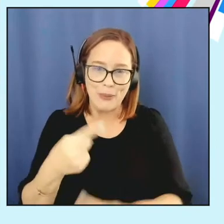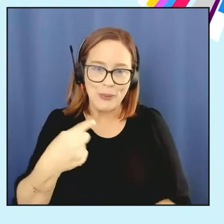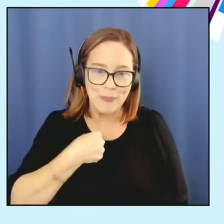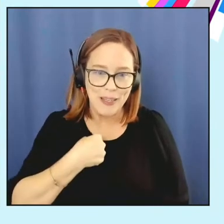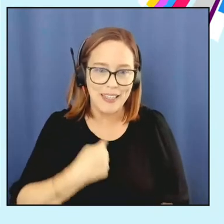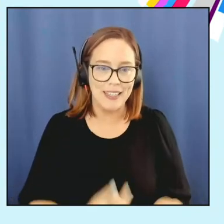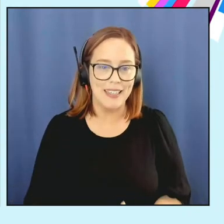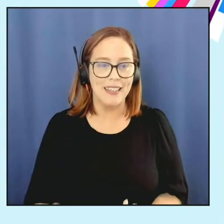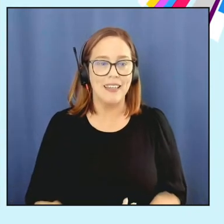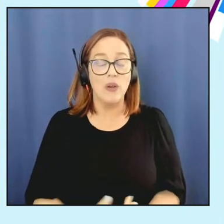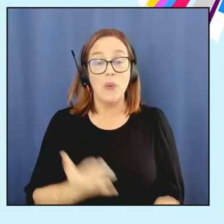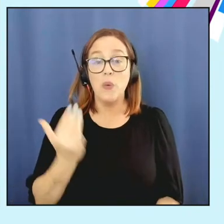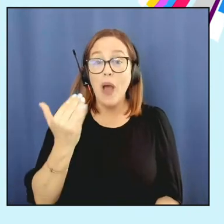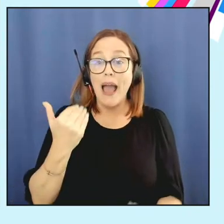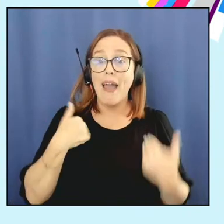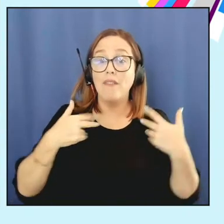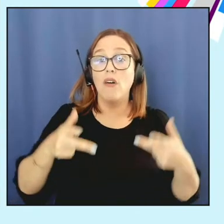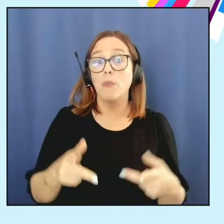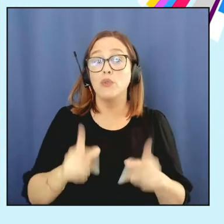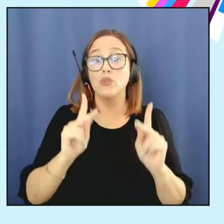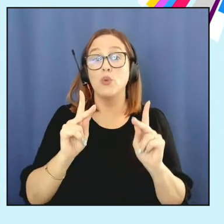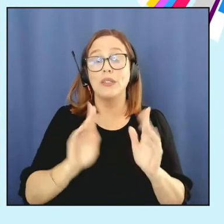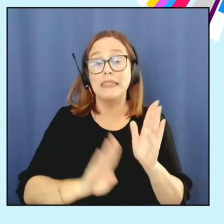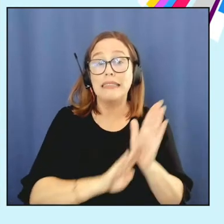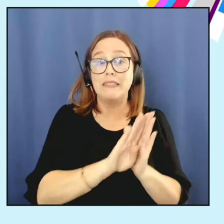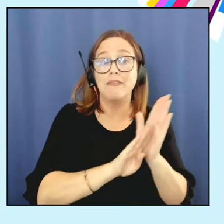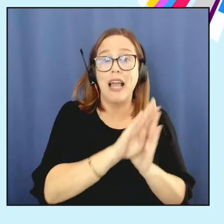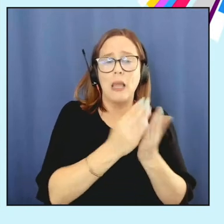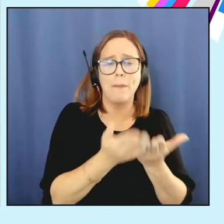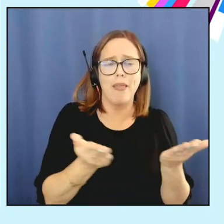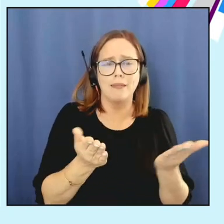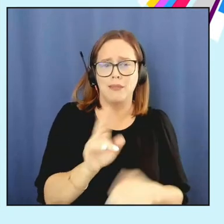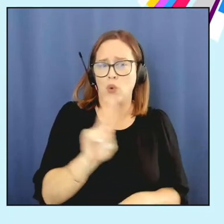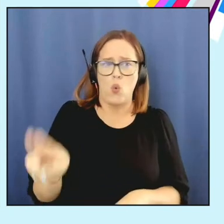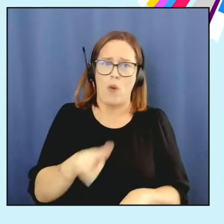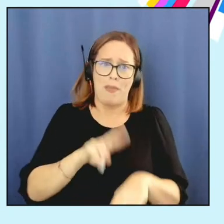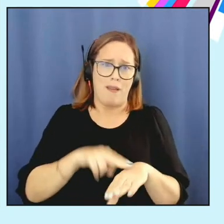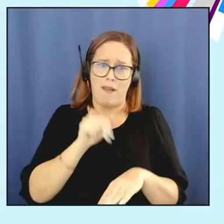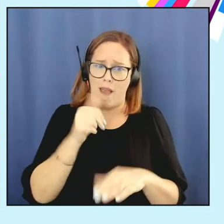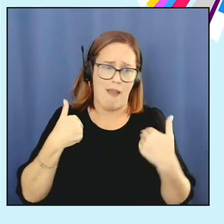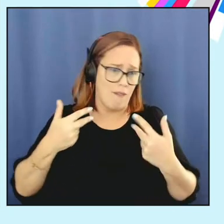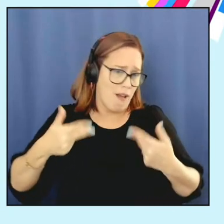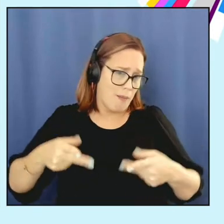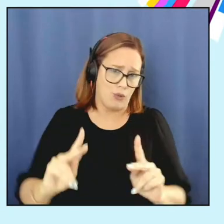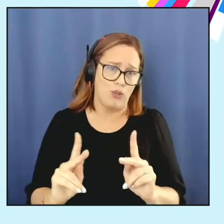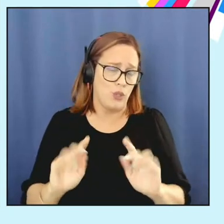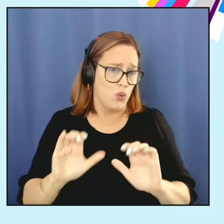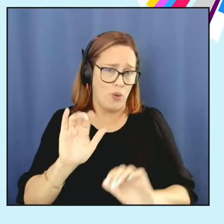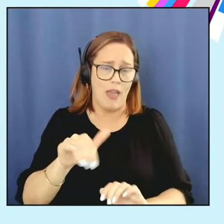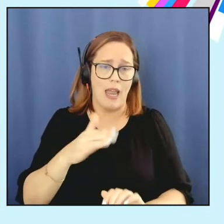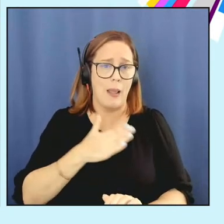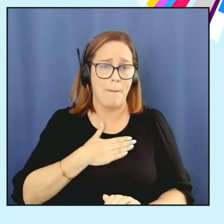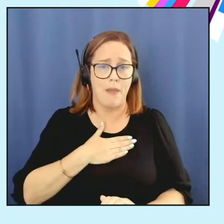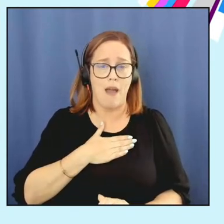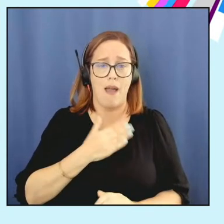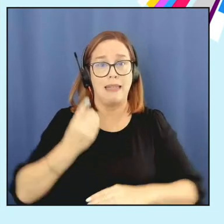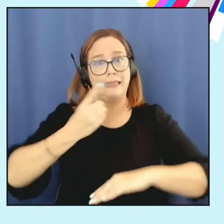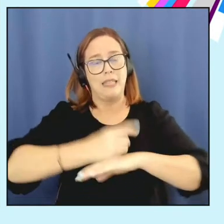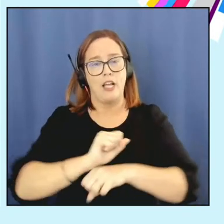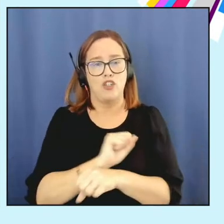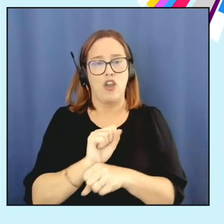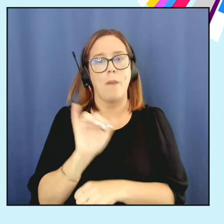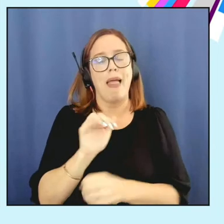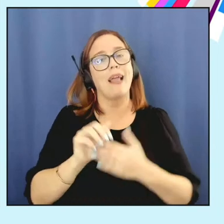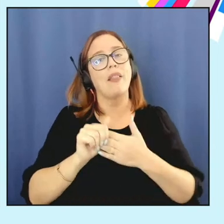I have gotten the opportunity to develop things that I normally wouldn't have the chance to develop in my day job. Like leadership, I